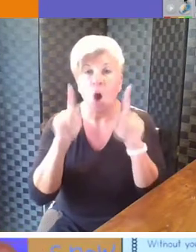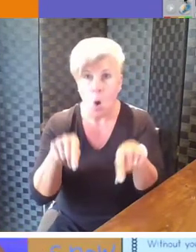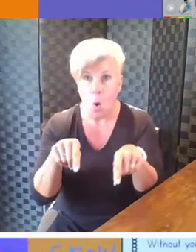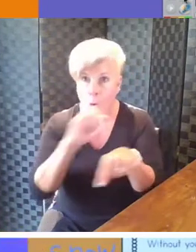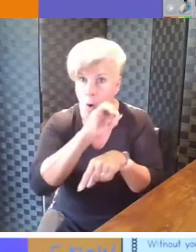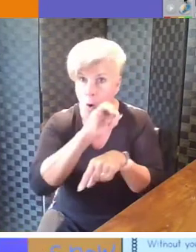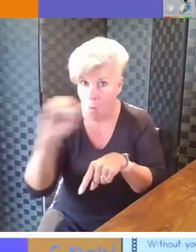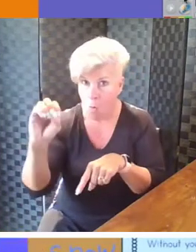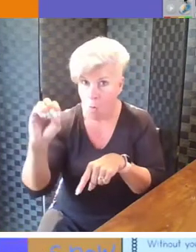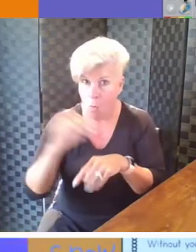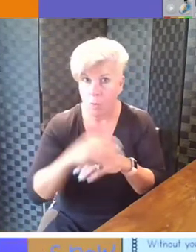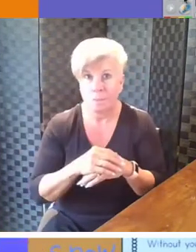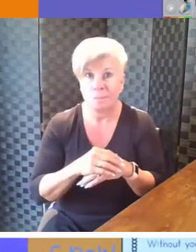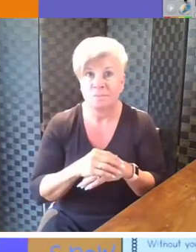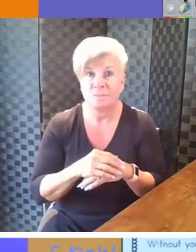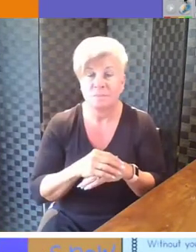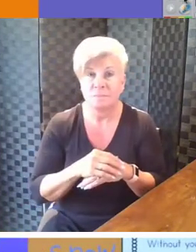Go.